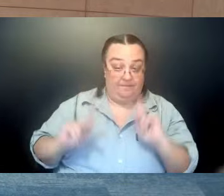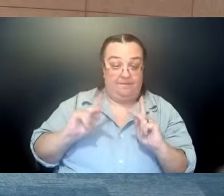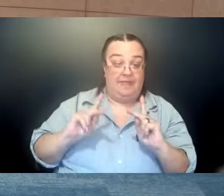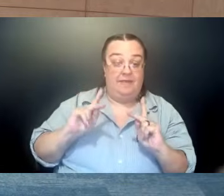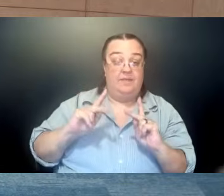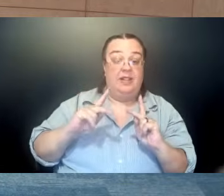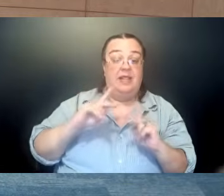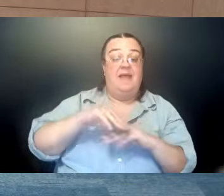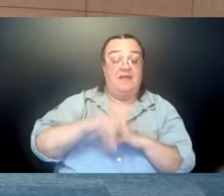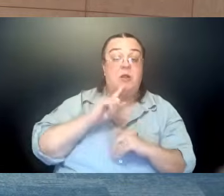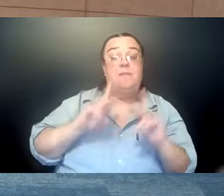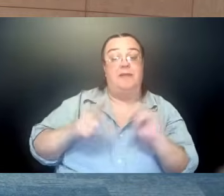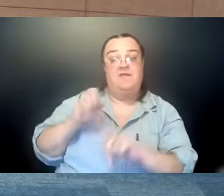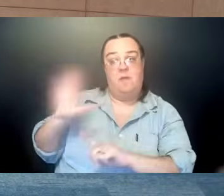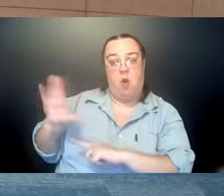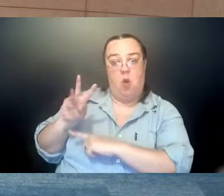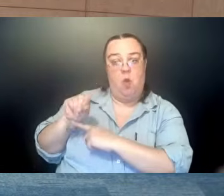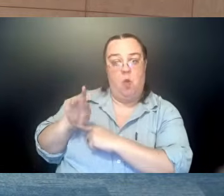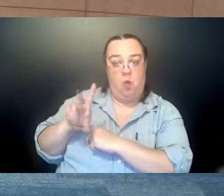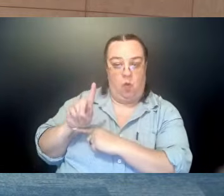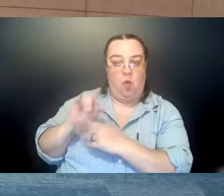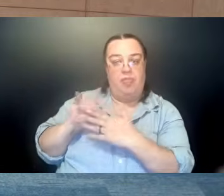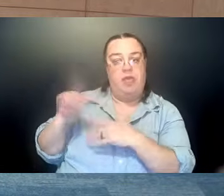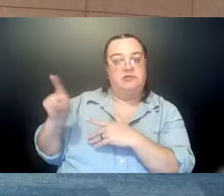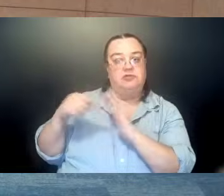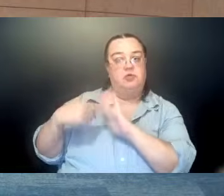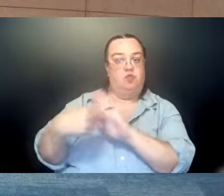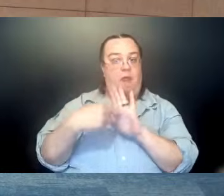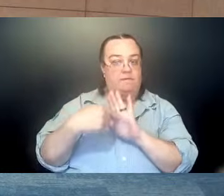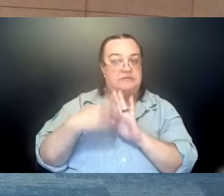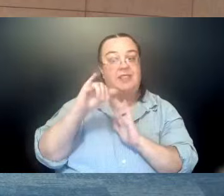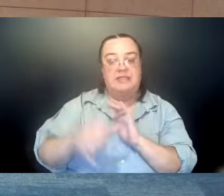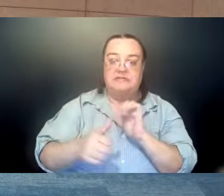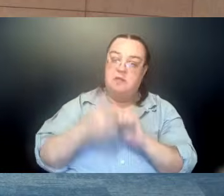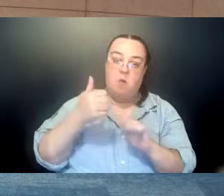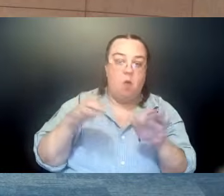represents. Again, this is the most important budget,